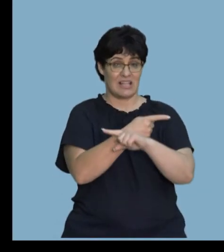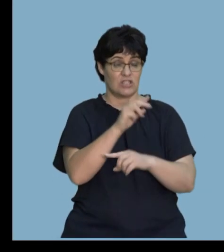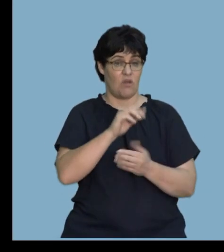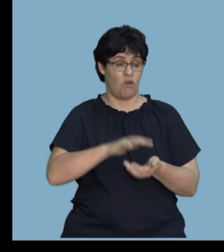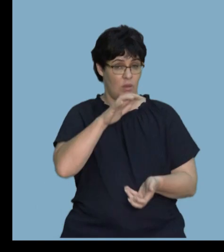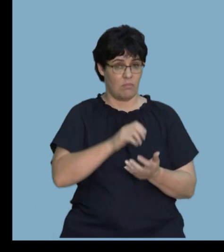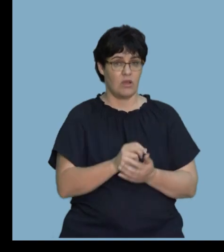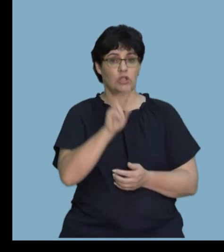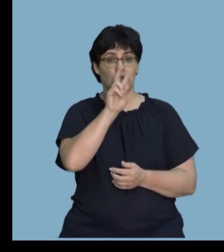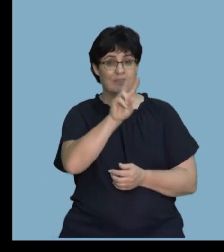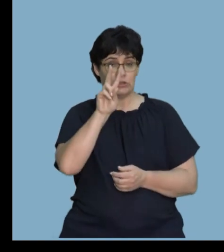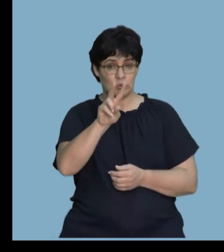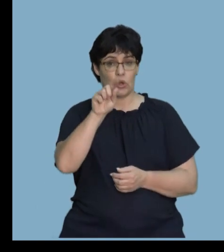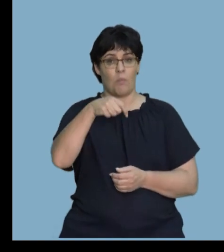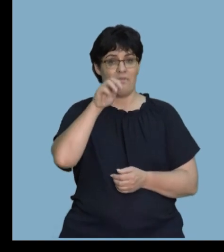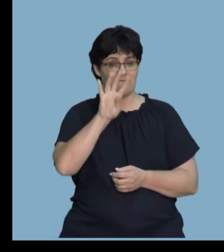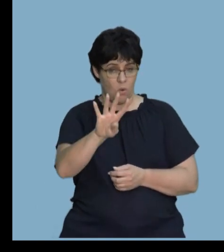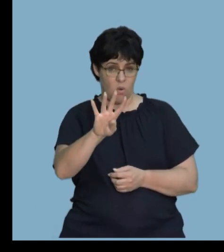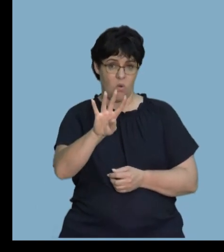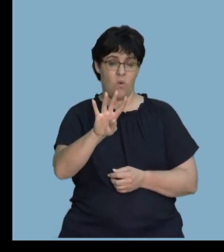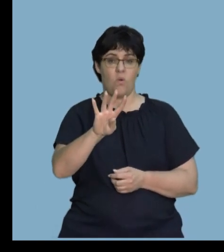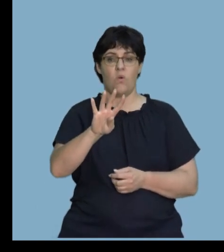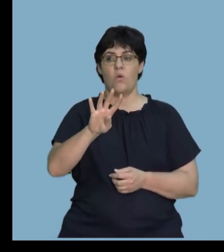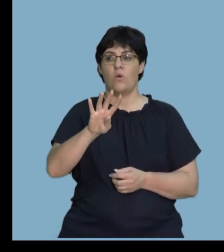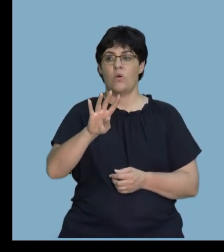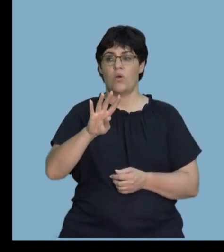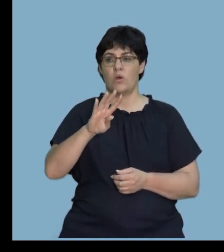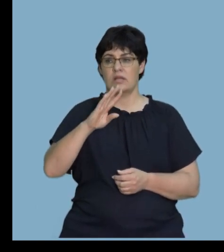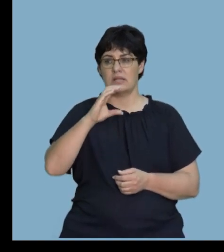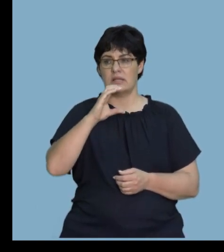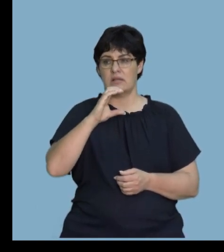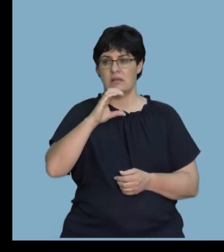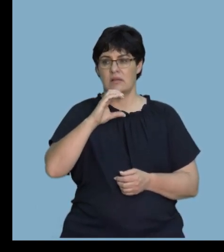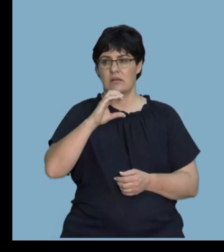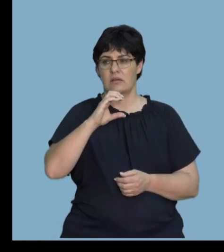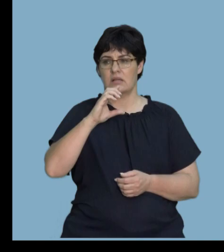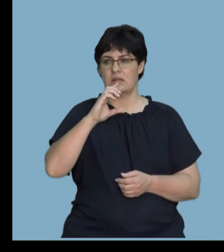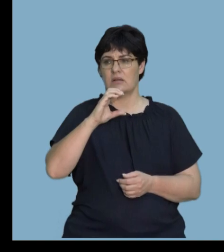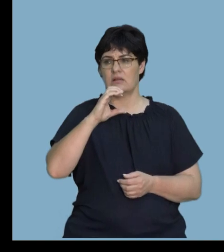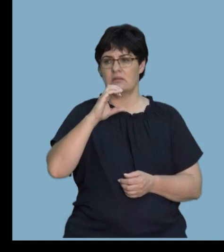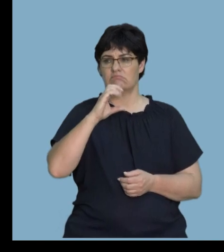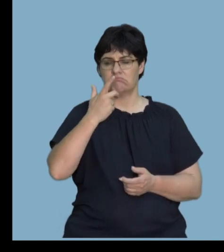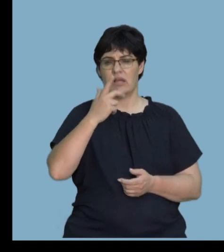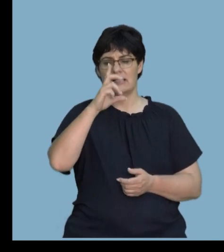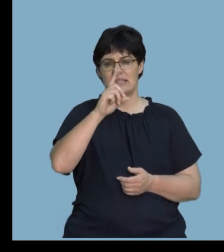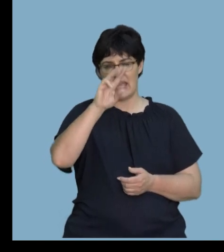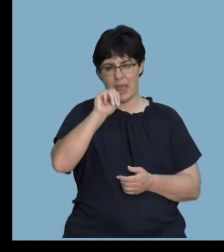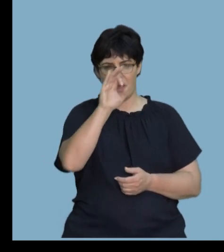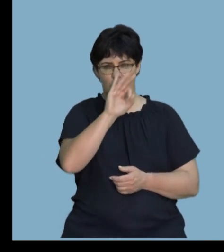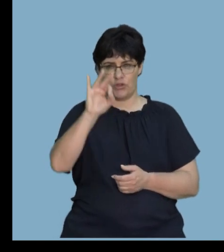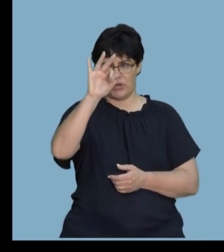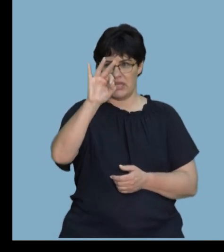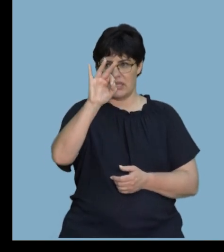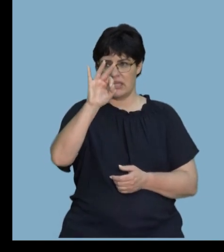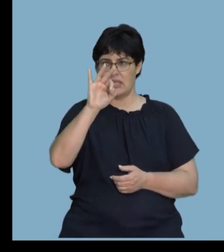to 22.4 cubic decimeters, okay, per mole. So if we say per mole, how many moles are there?